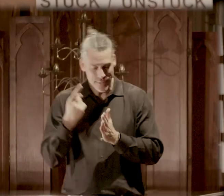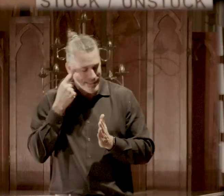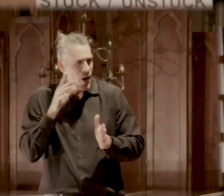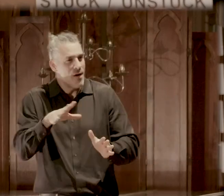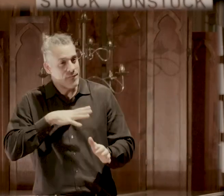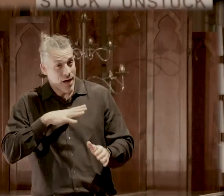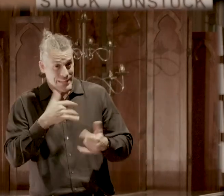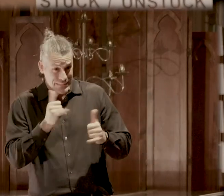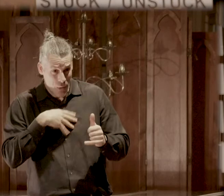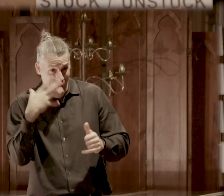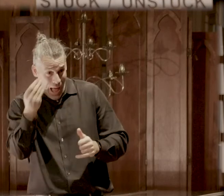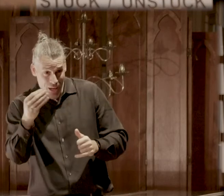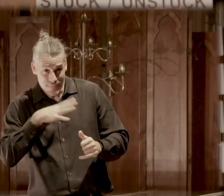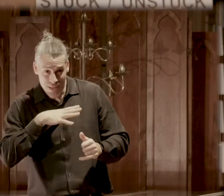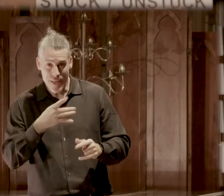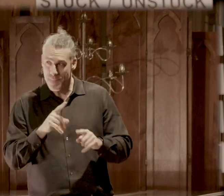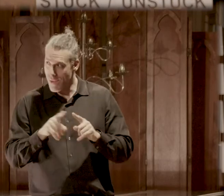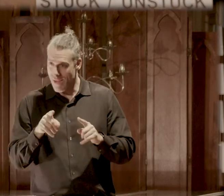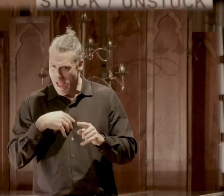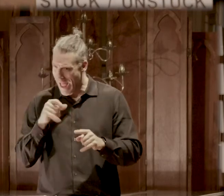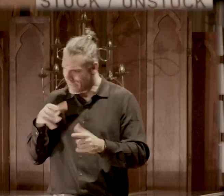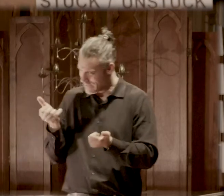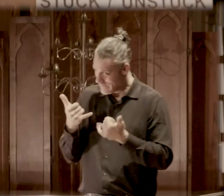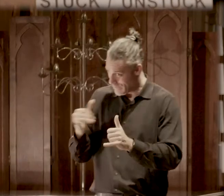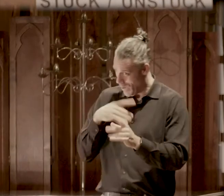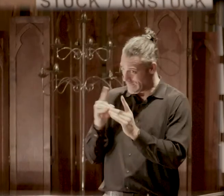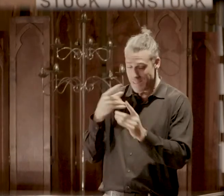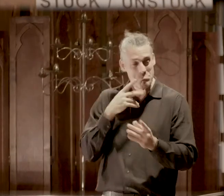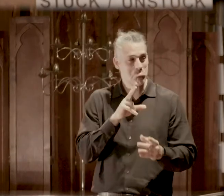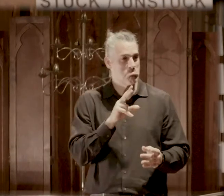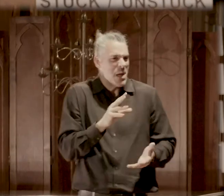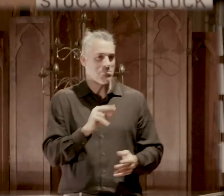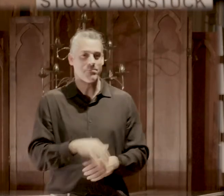okay, all right, that's fine. You still want to go home together? She's like, yeah, okay. So,